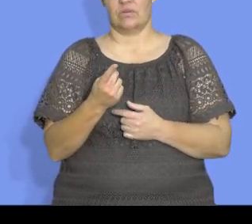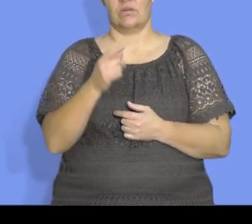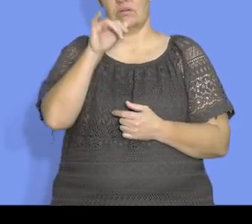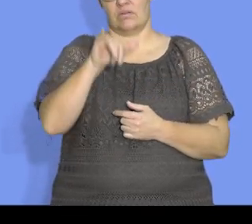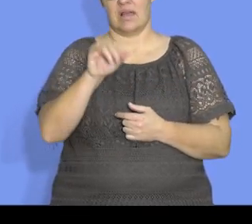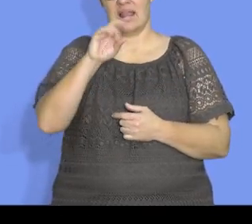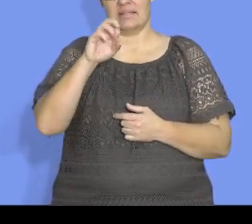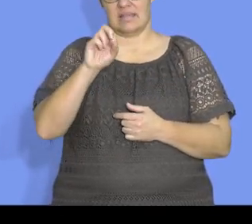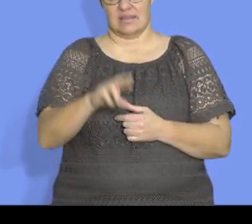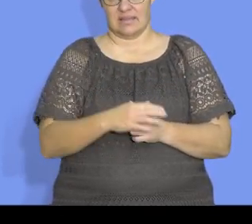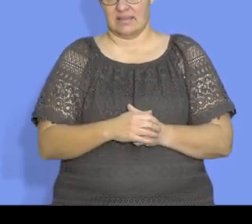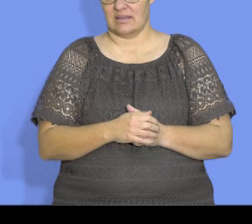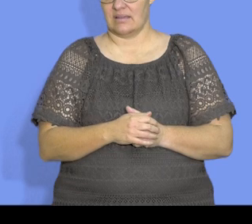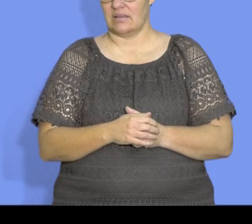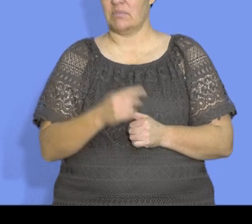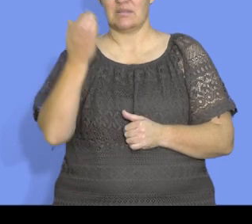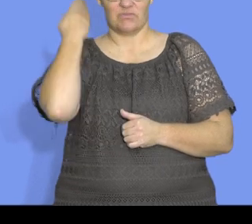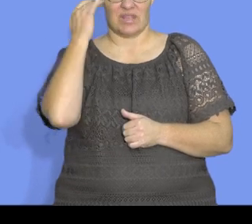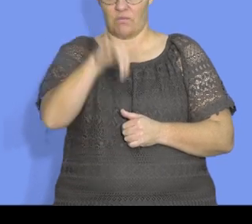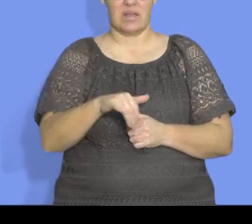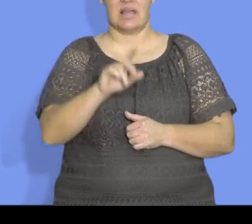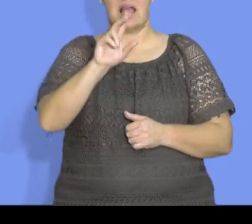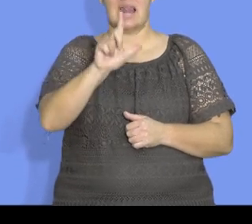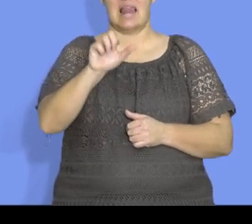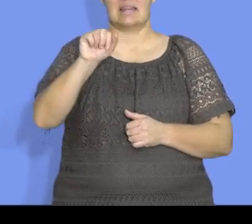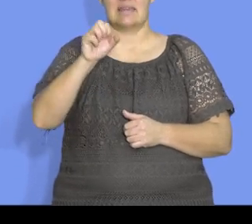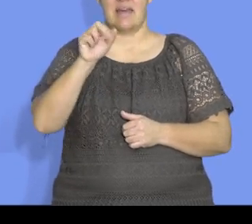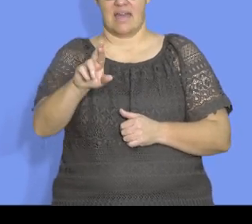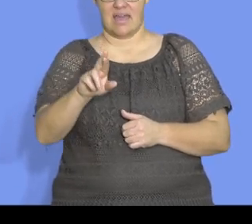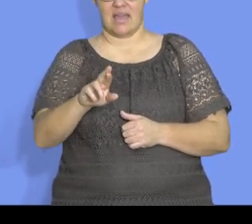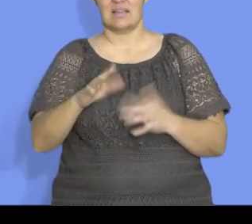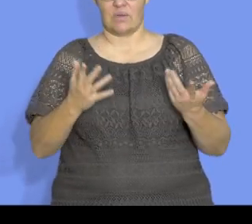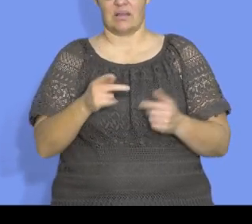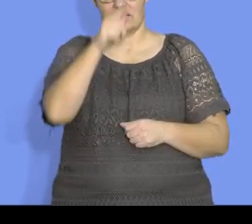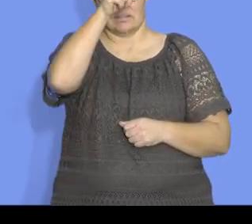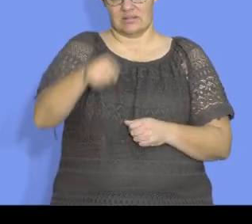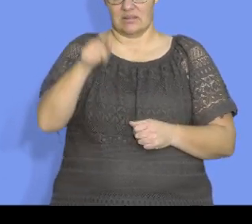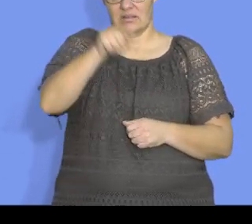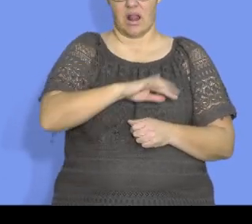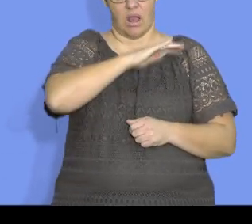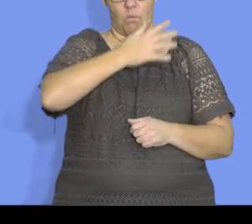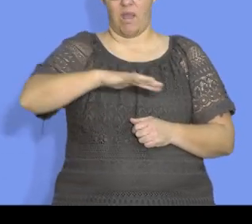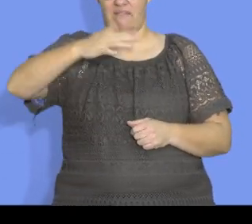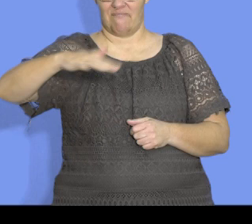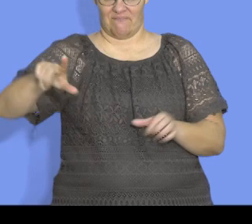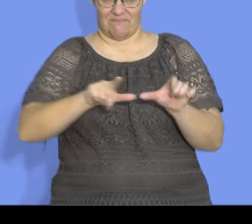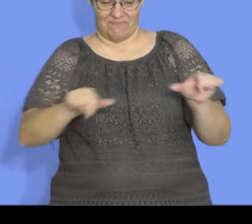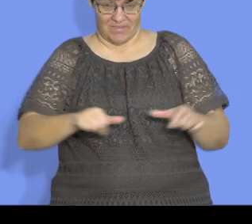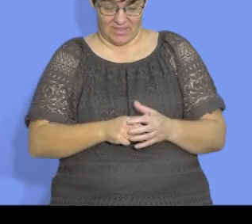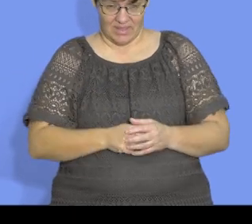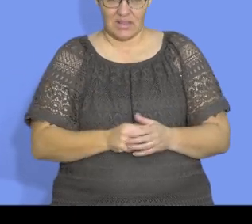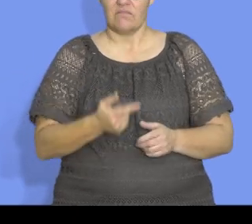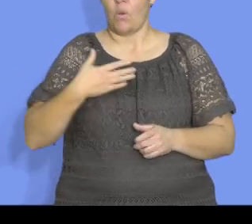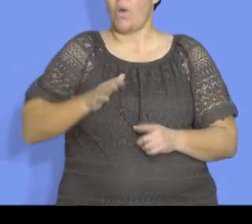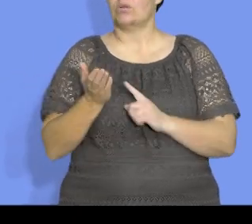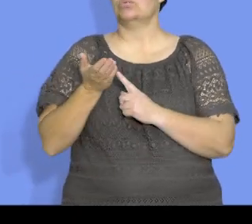to lambda. I said y earlier, that's lambda, it's the wavelength. Okay, so please bear